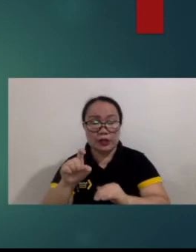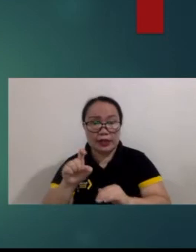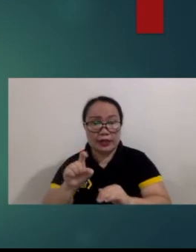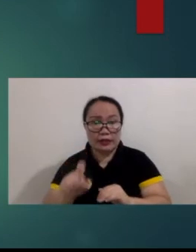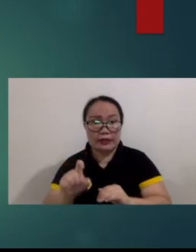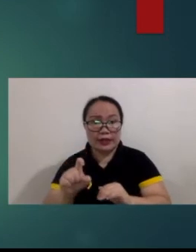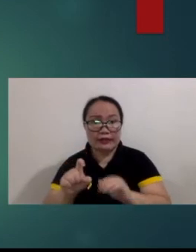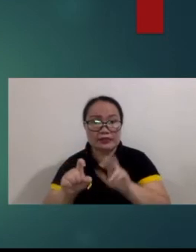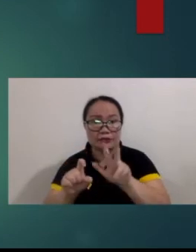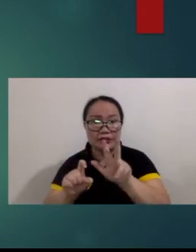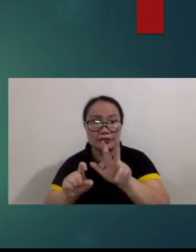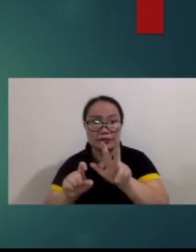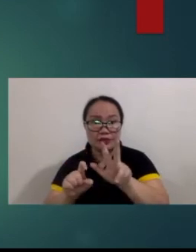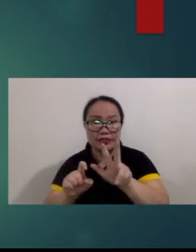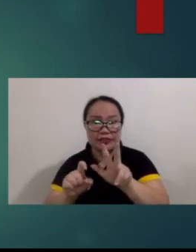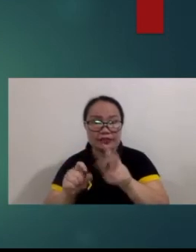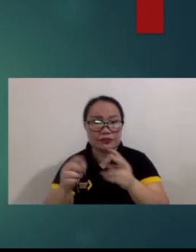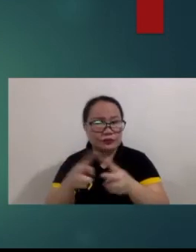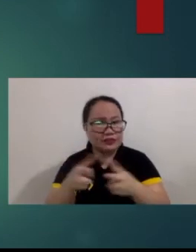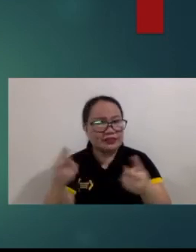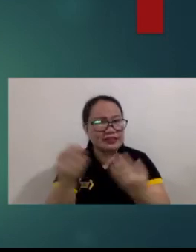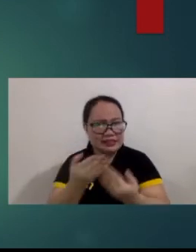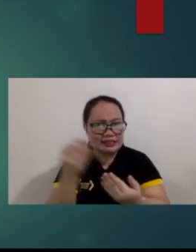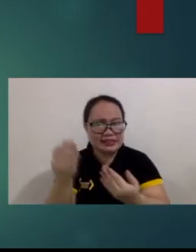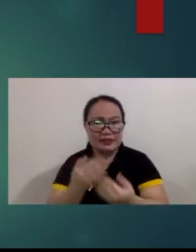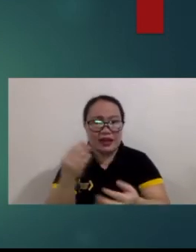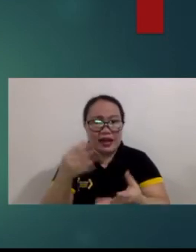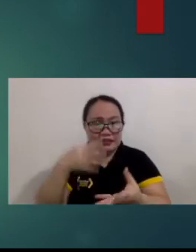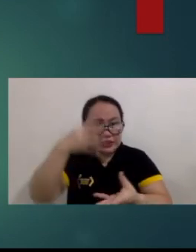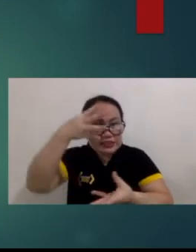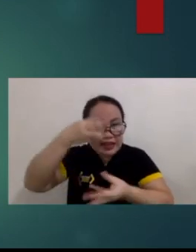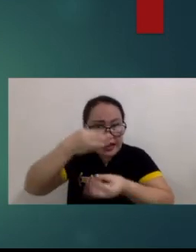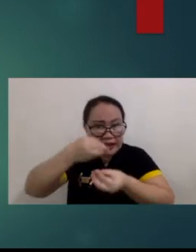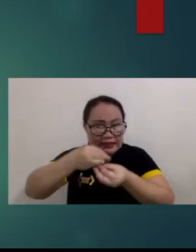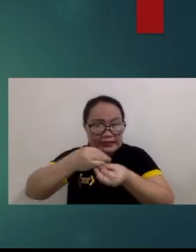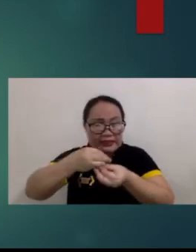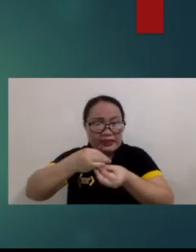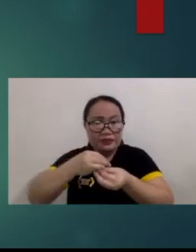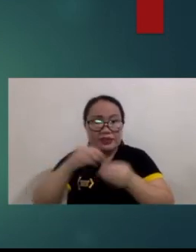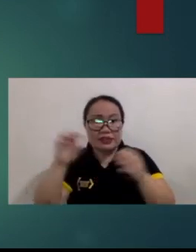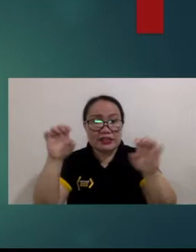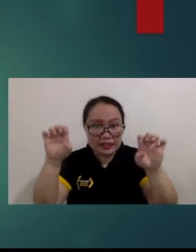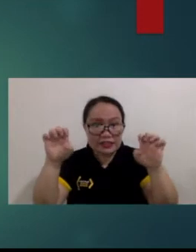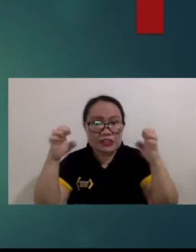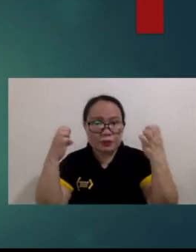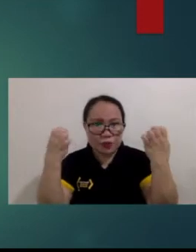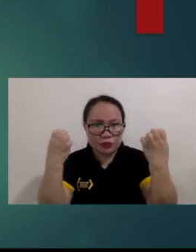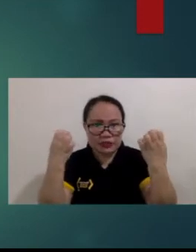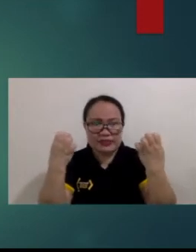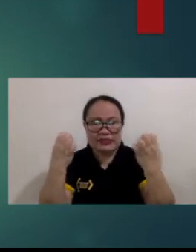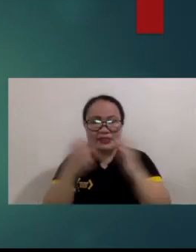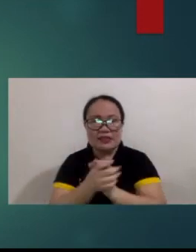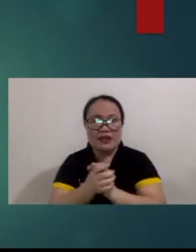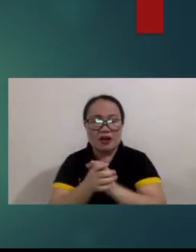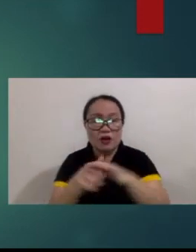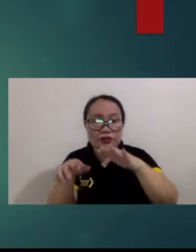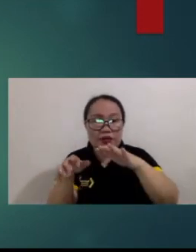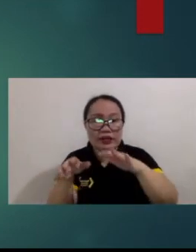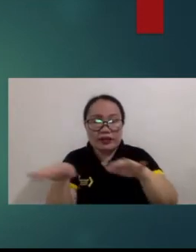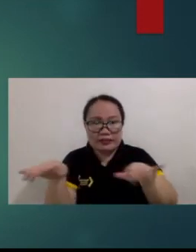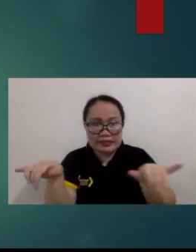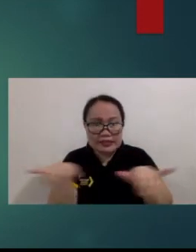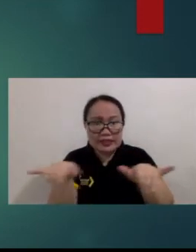to x raised to 3. So very easy. Just add the exponents